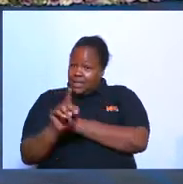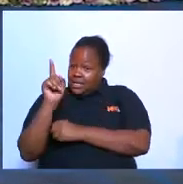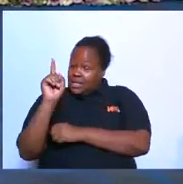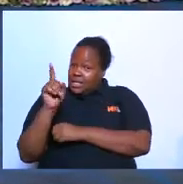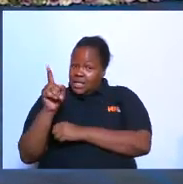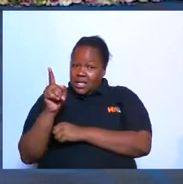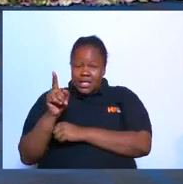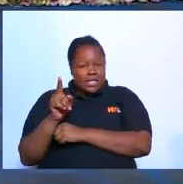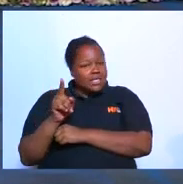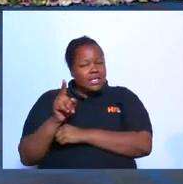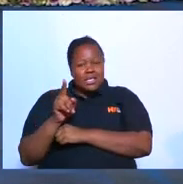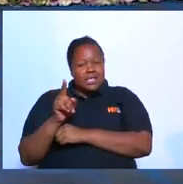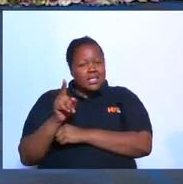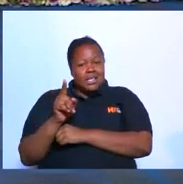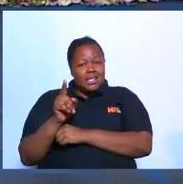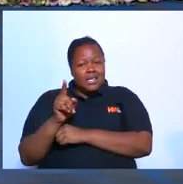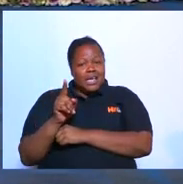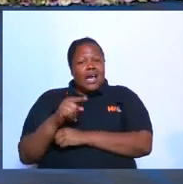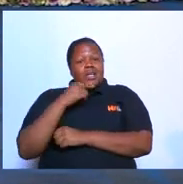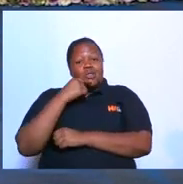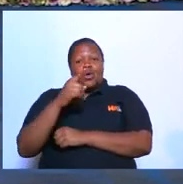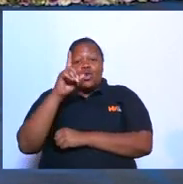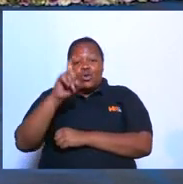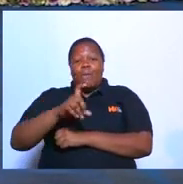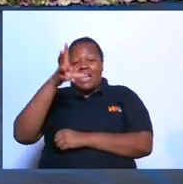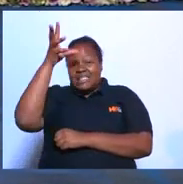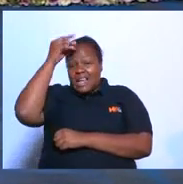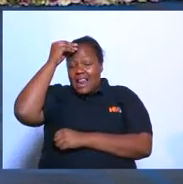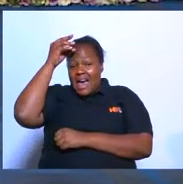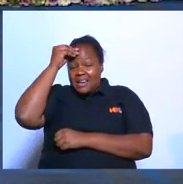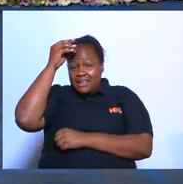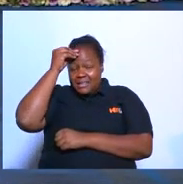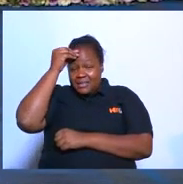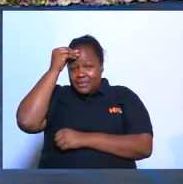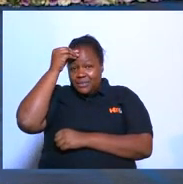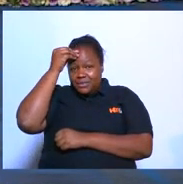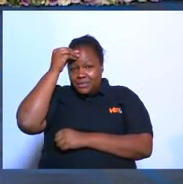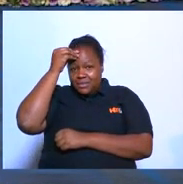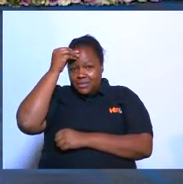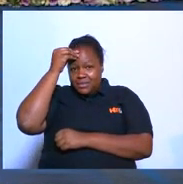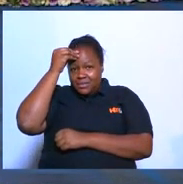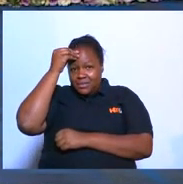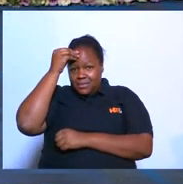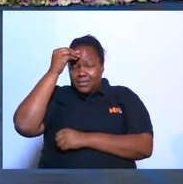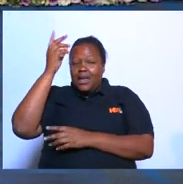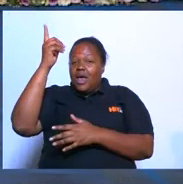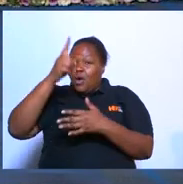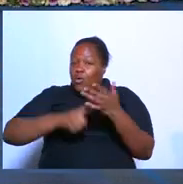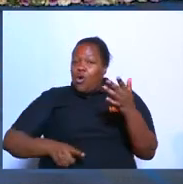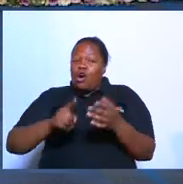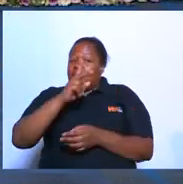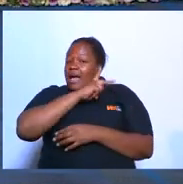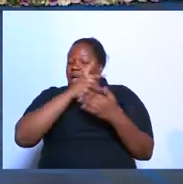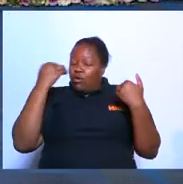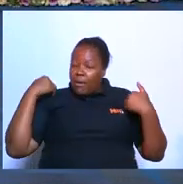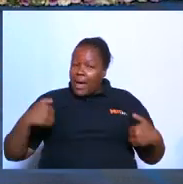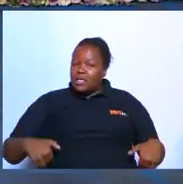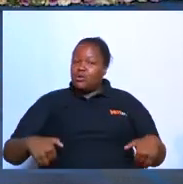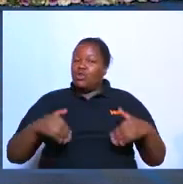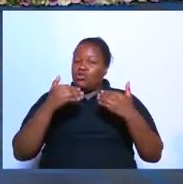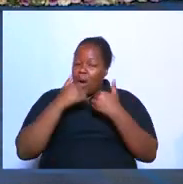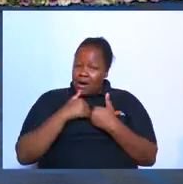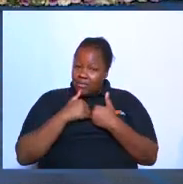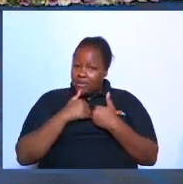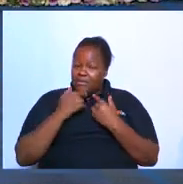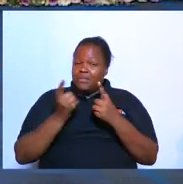Mana so you have to learn what kind of person you have